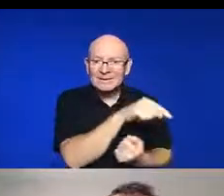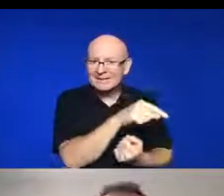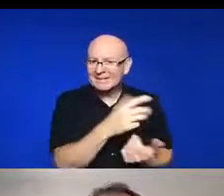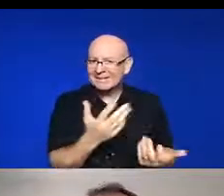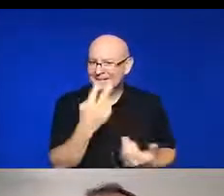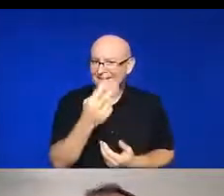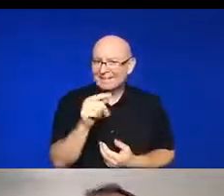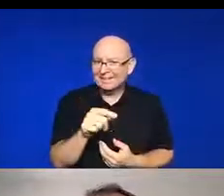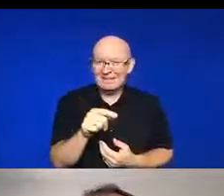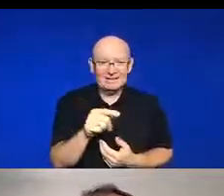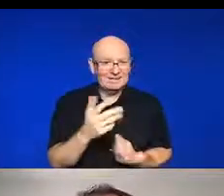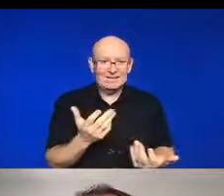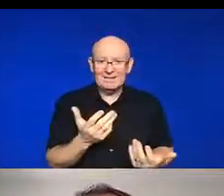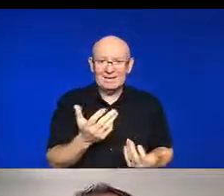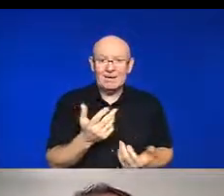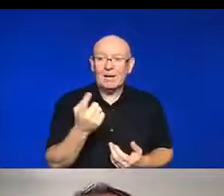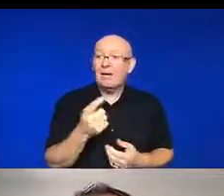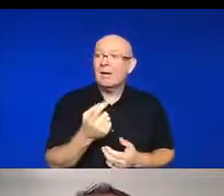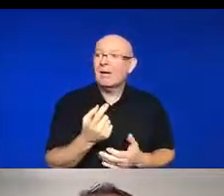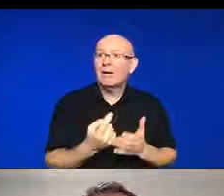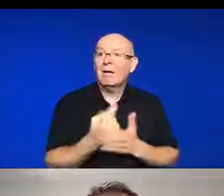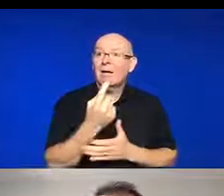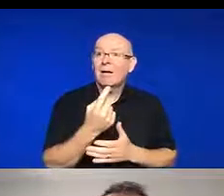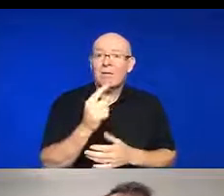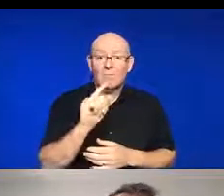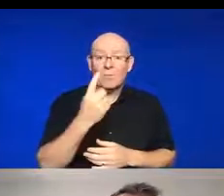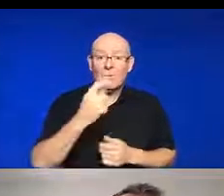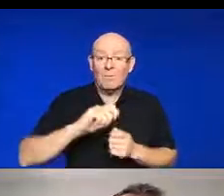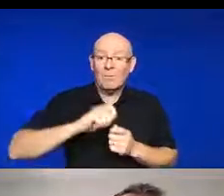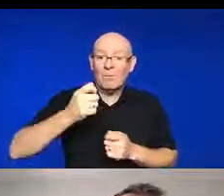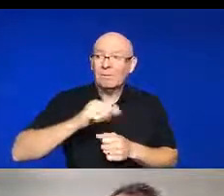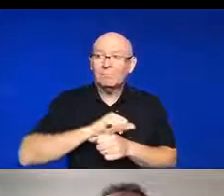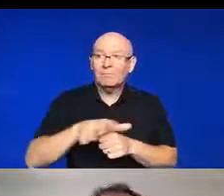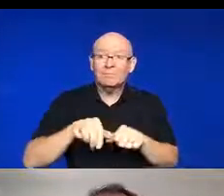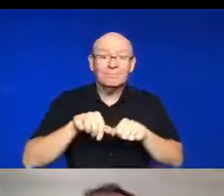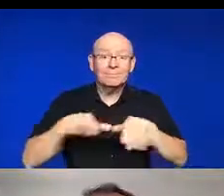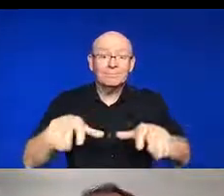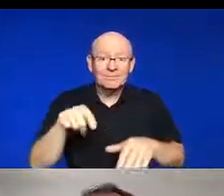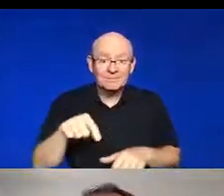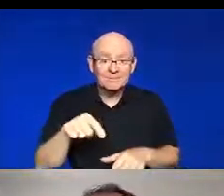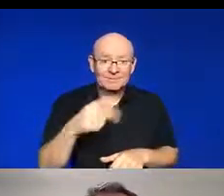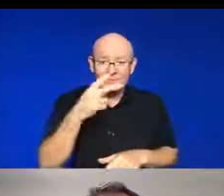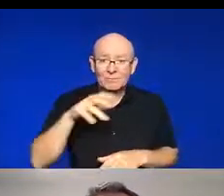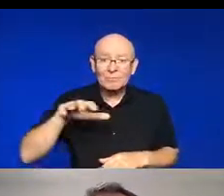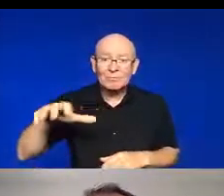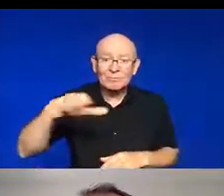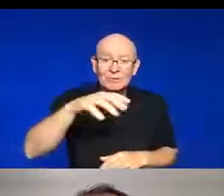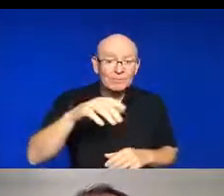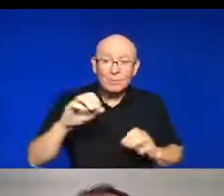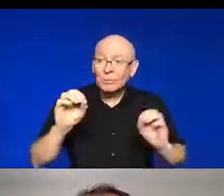also to the low level of investment pre-COVID-19, where in the OECD countries, we have in